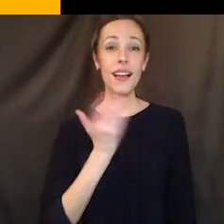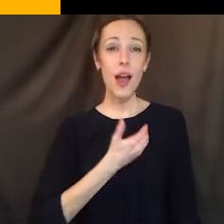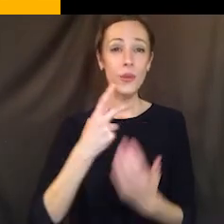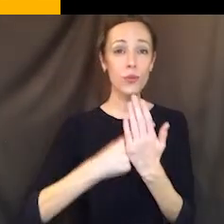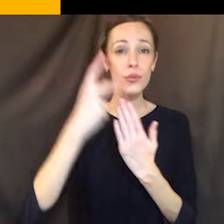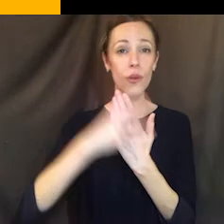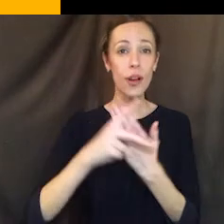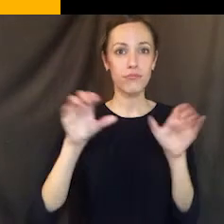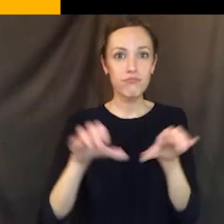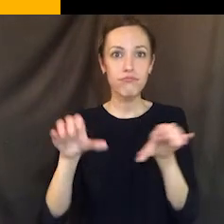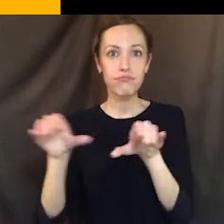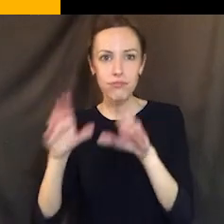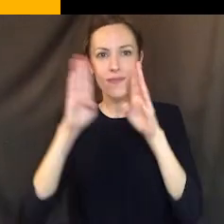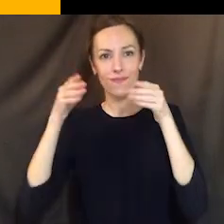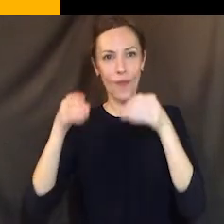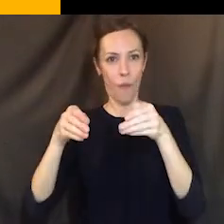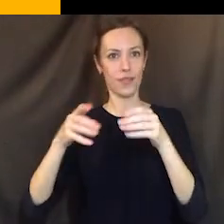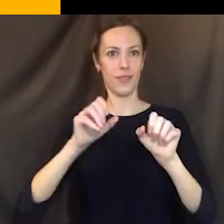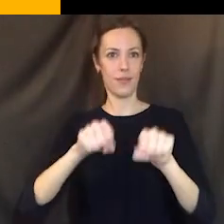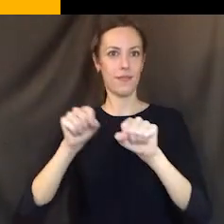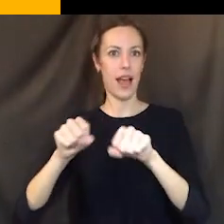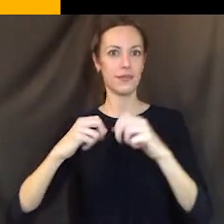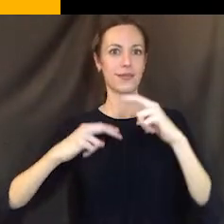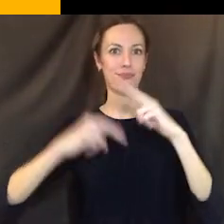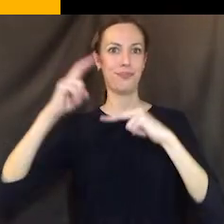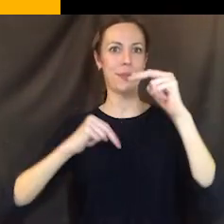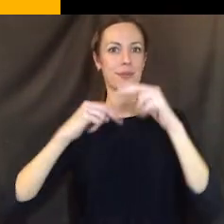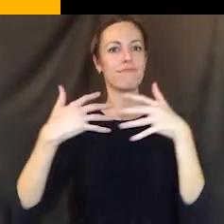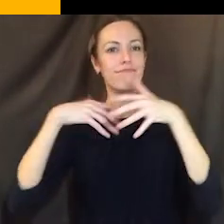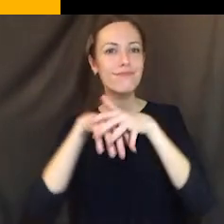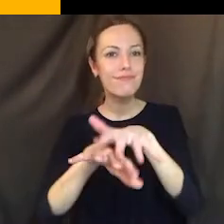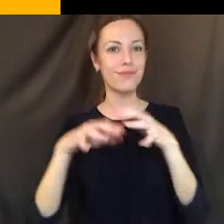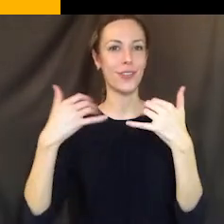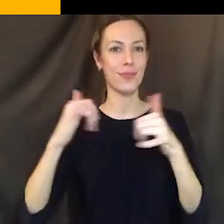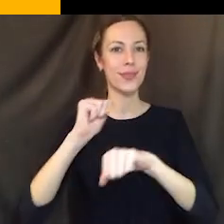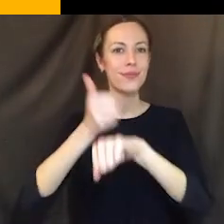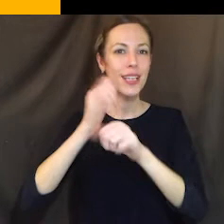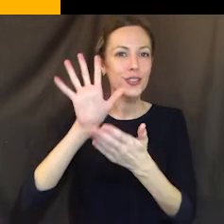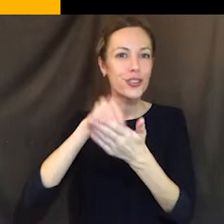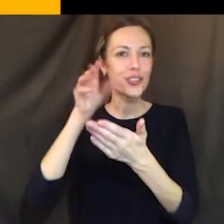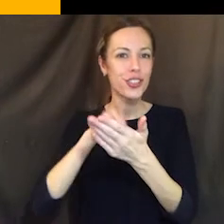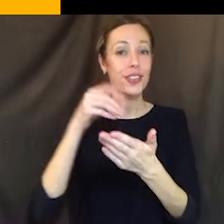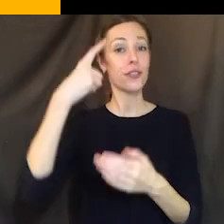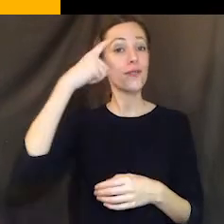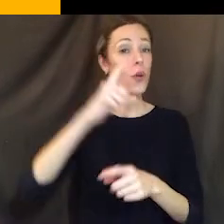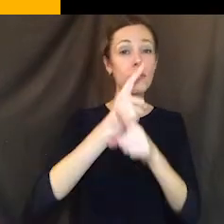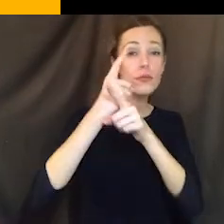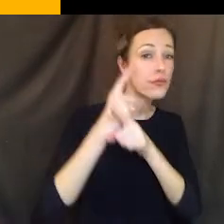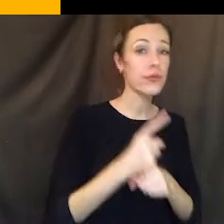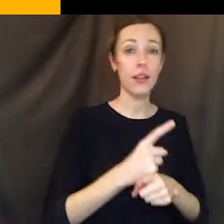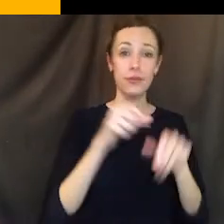Our program activities focus on capacity building to integrate play-based learning into regular and sustainable teaching practices, plans,